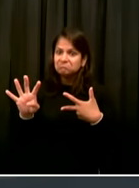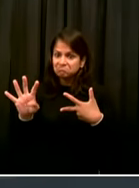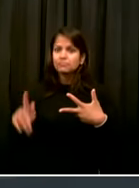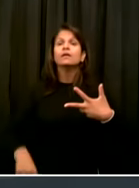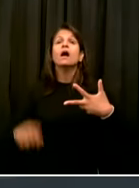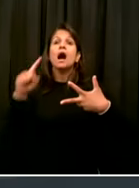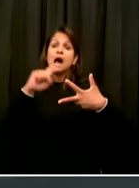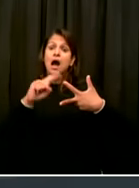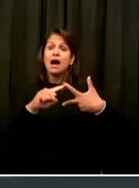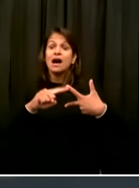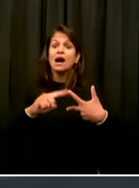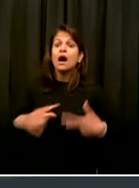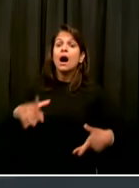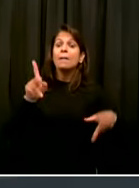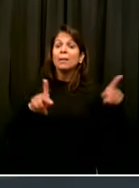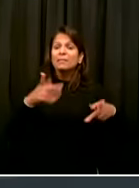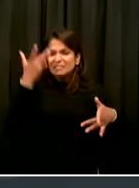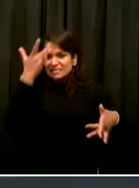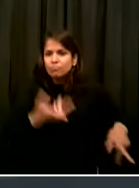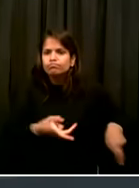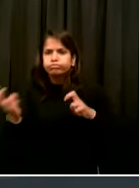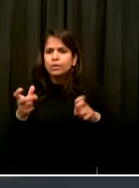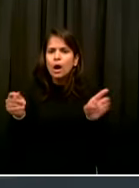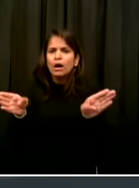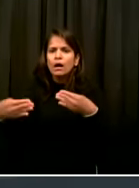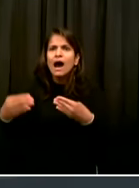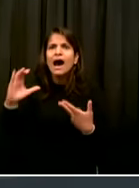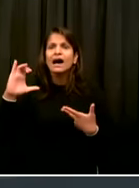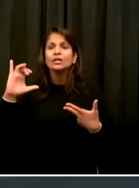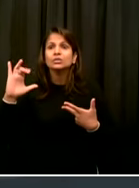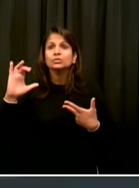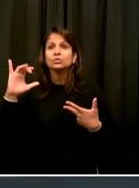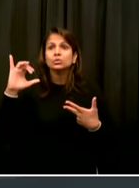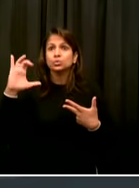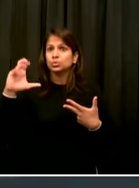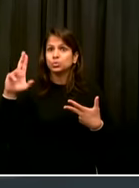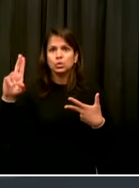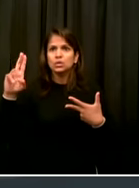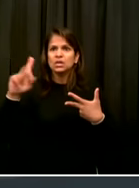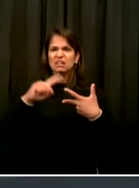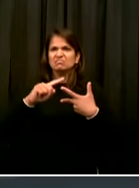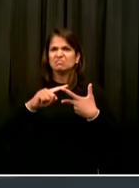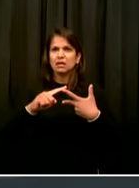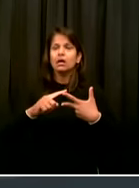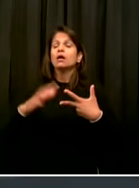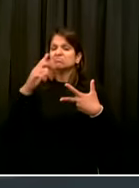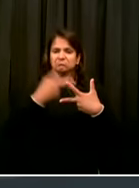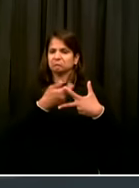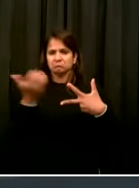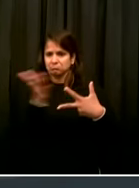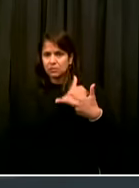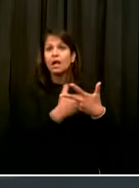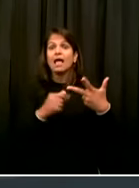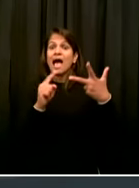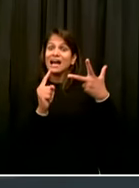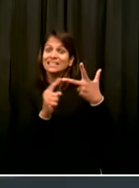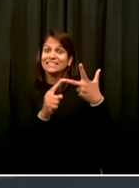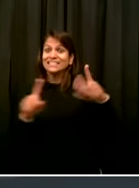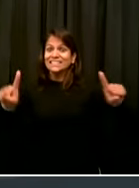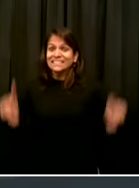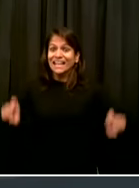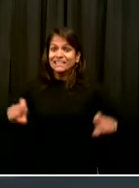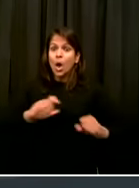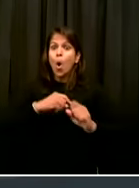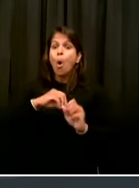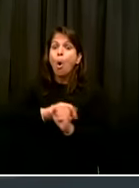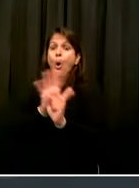percent testing positive for COVID-19. That is 13.3%. So again, folks come into the hospital, present symptoms,